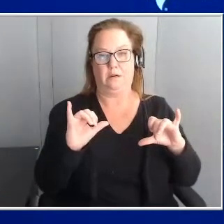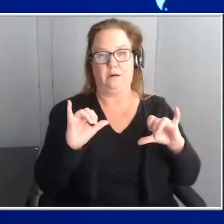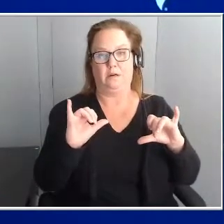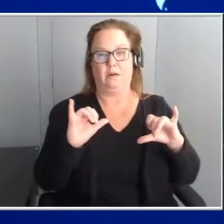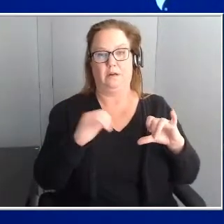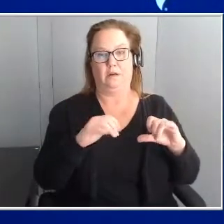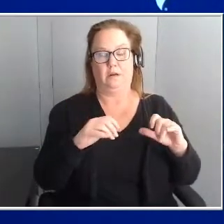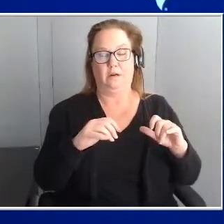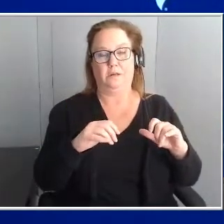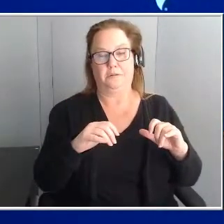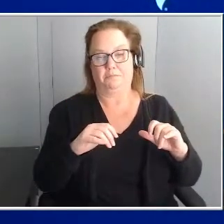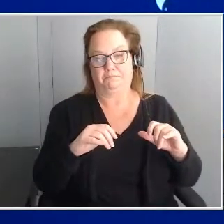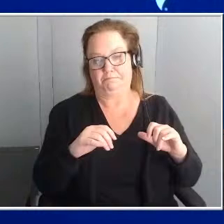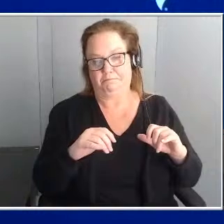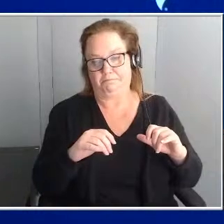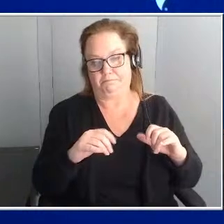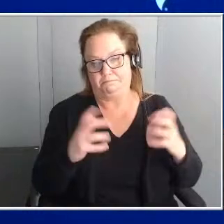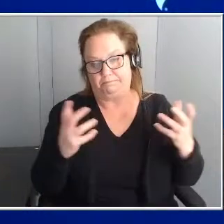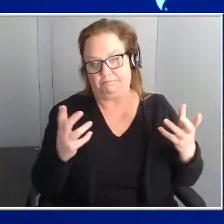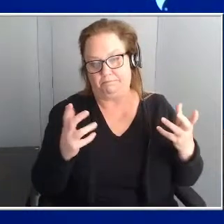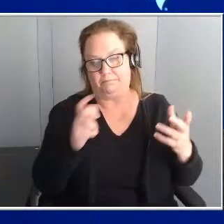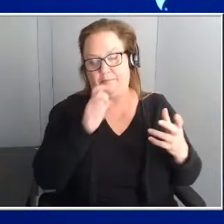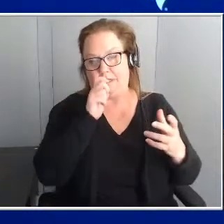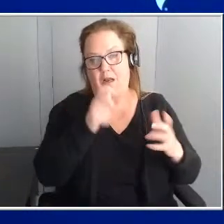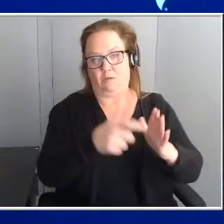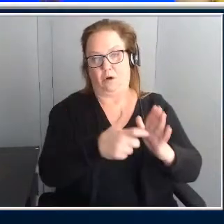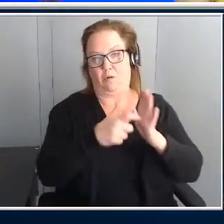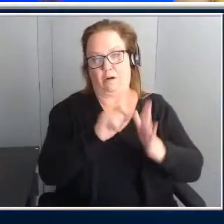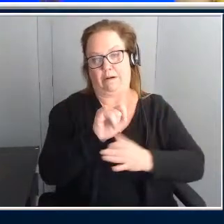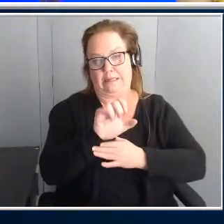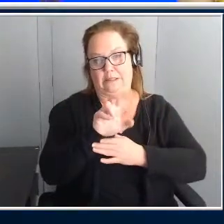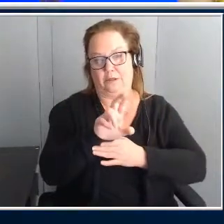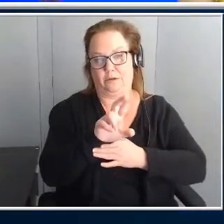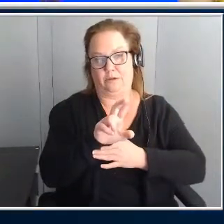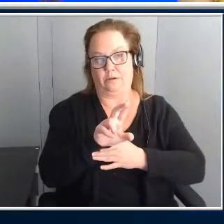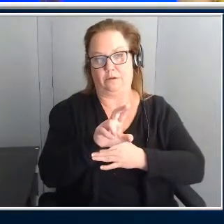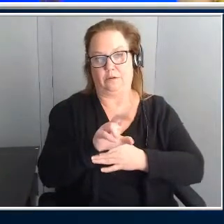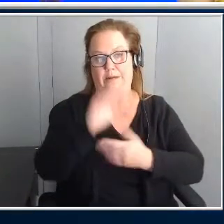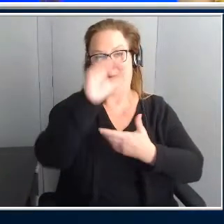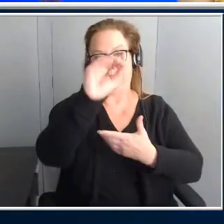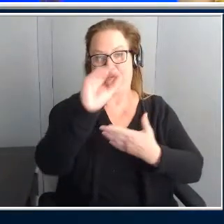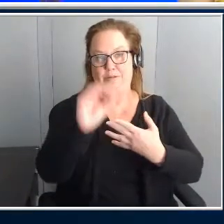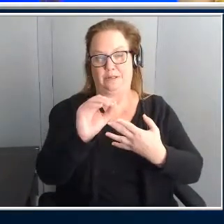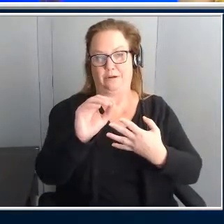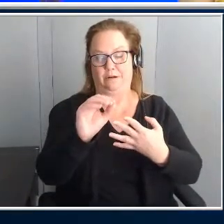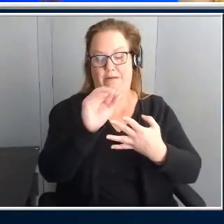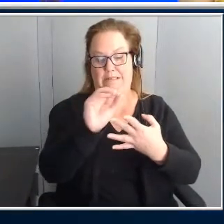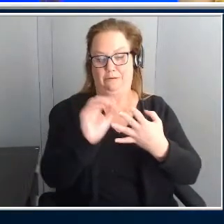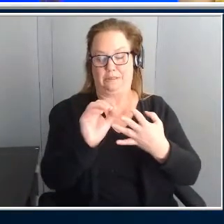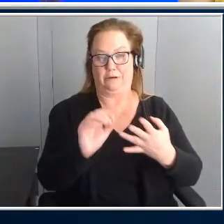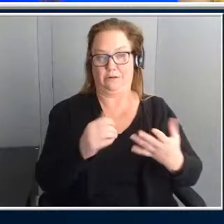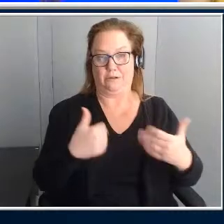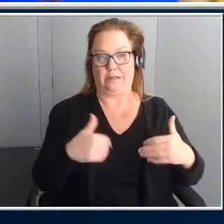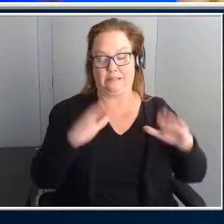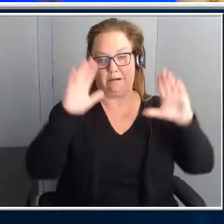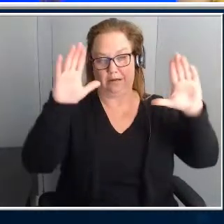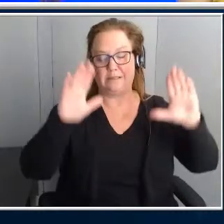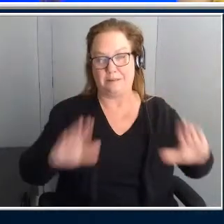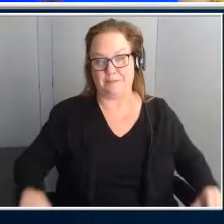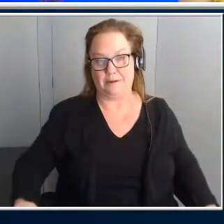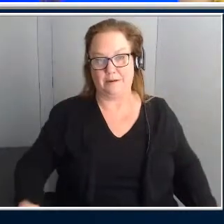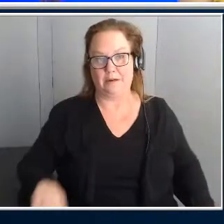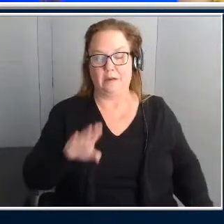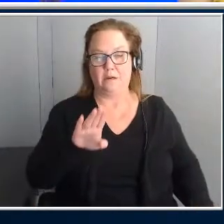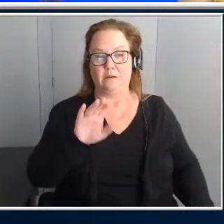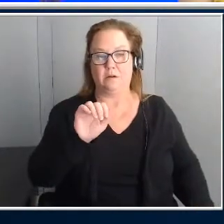at least not requiring ICU care. We have 2 zeros on that graph, which is cool awesome to see. Dr. Barr, we know